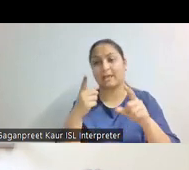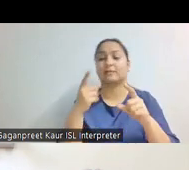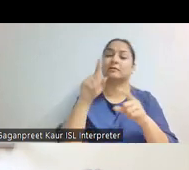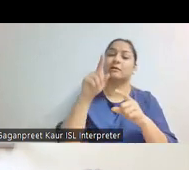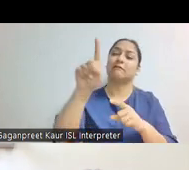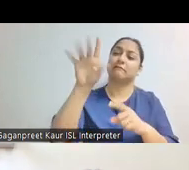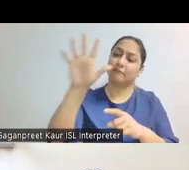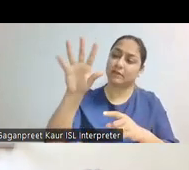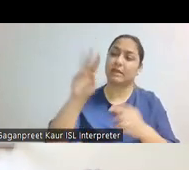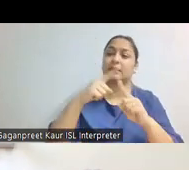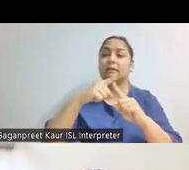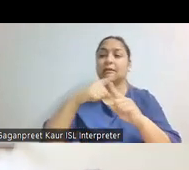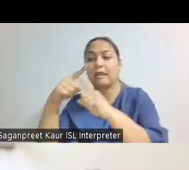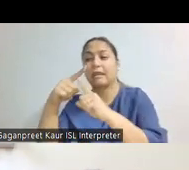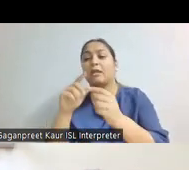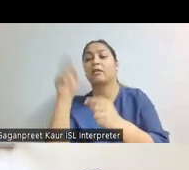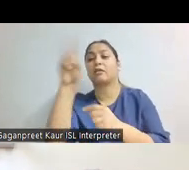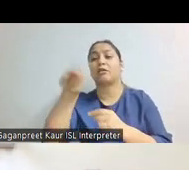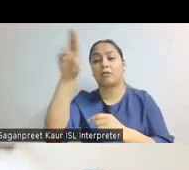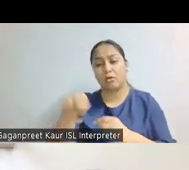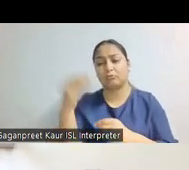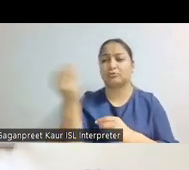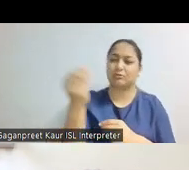to $30 trillion.